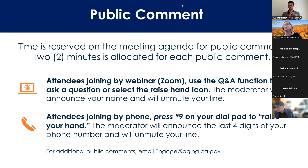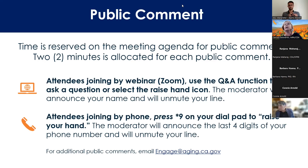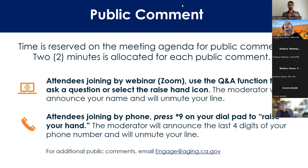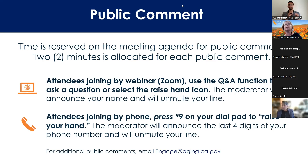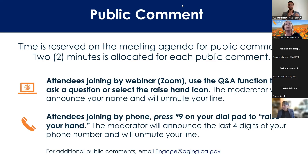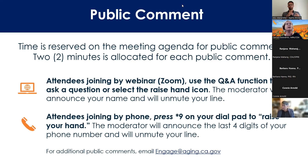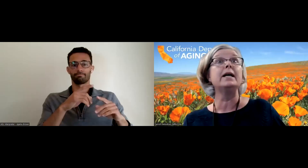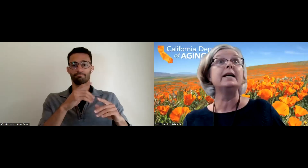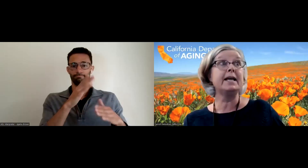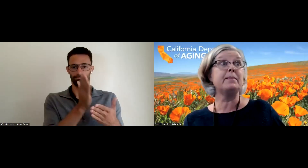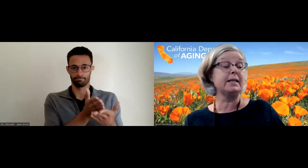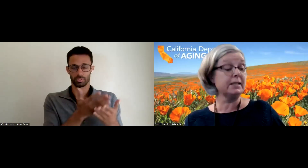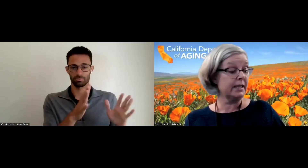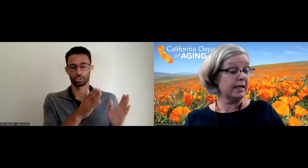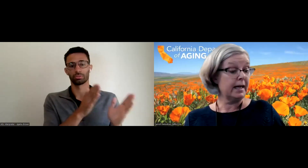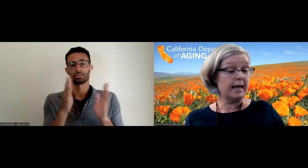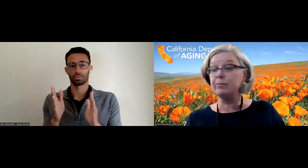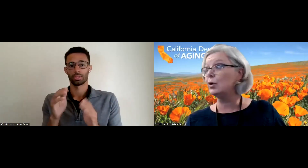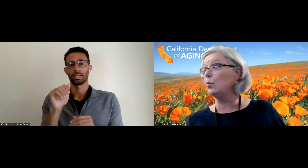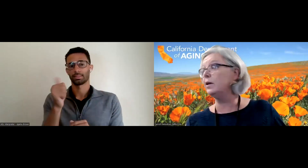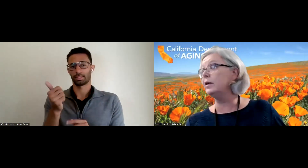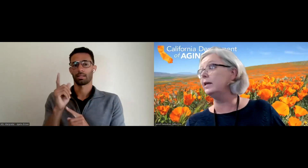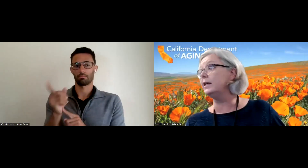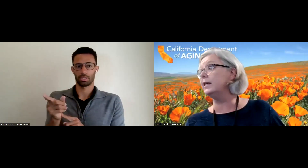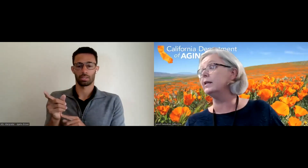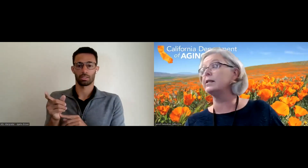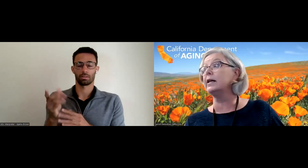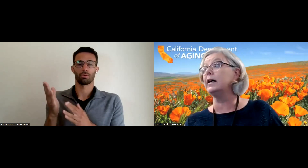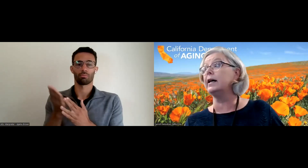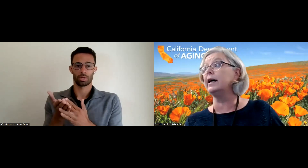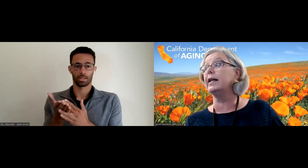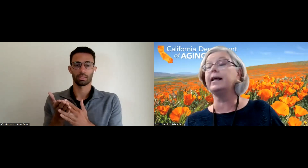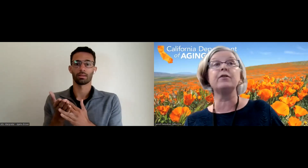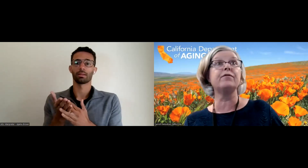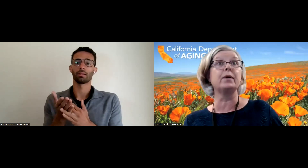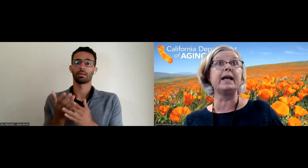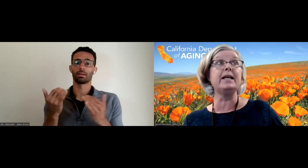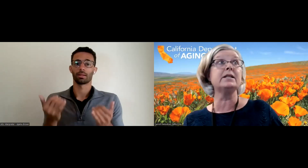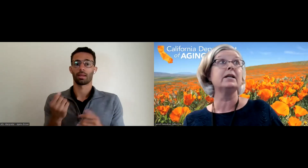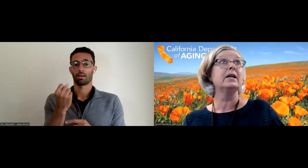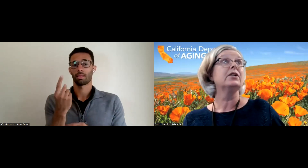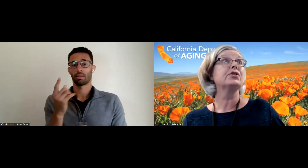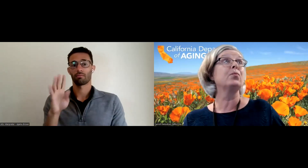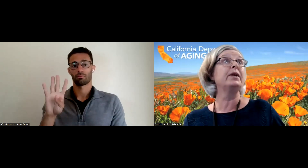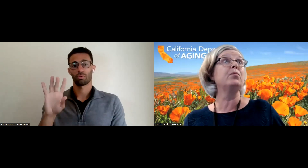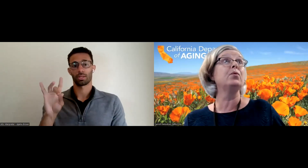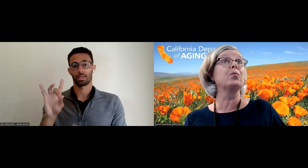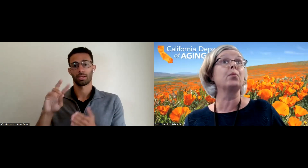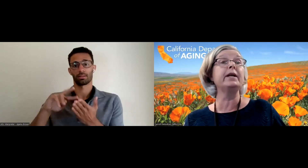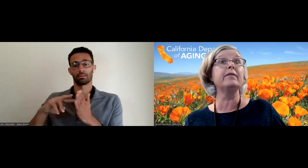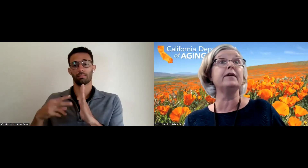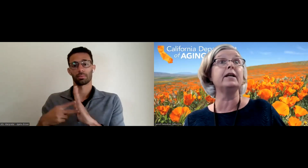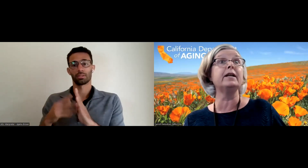behind, we're going to do 10 minutes. It is 11:48. So we